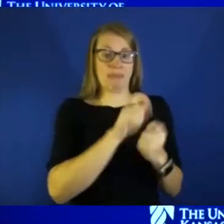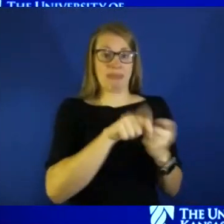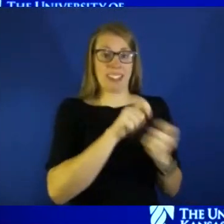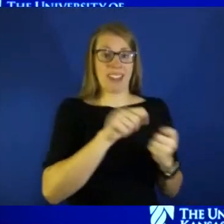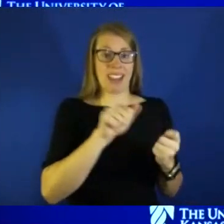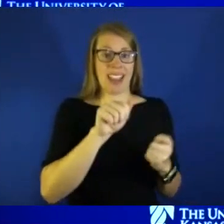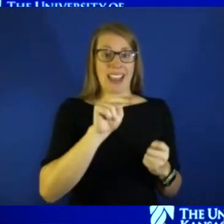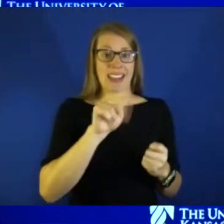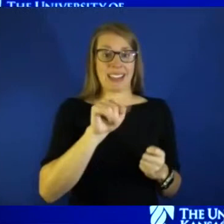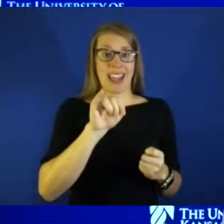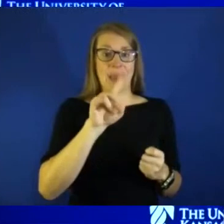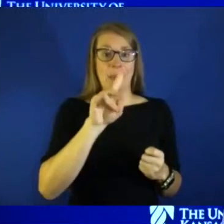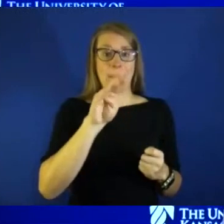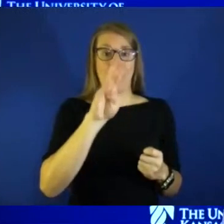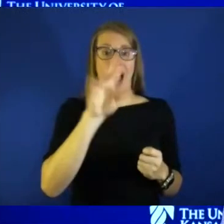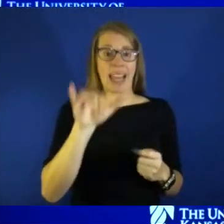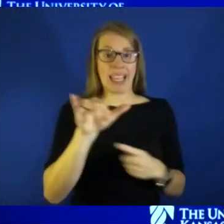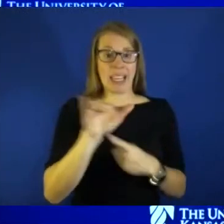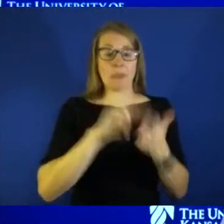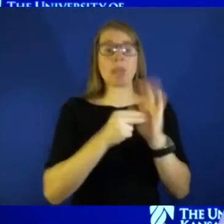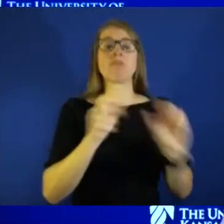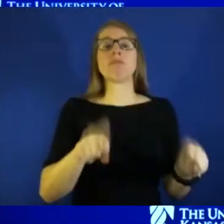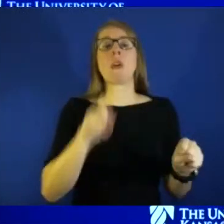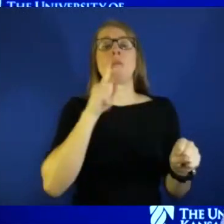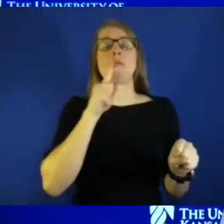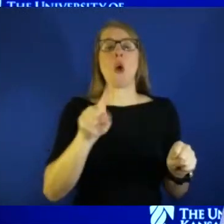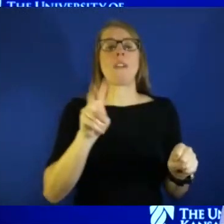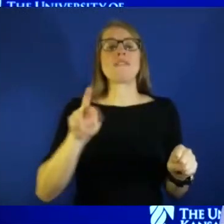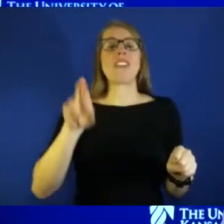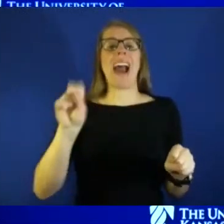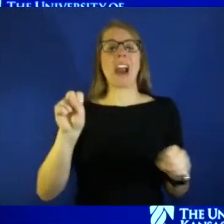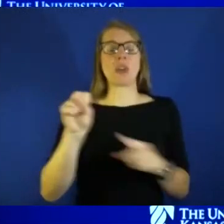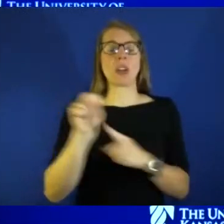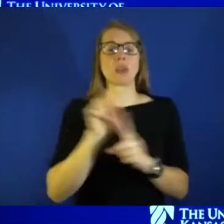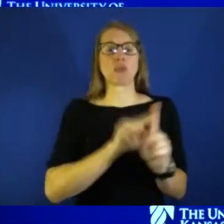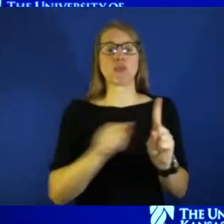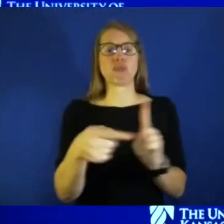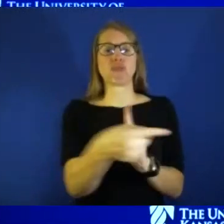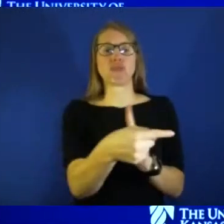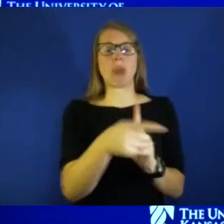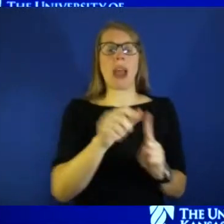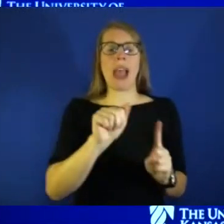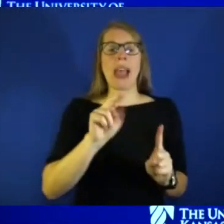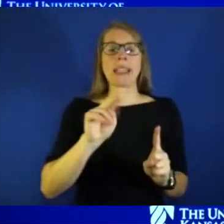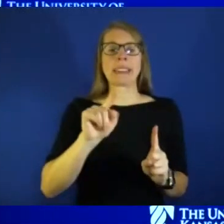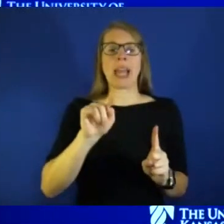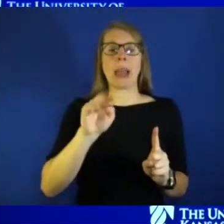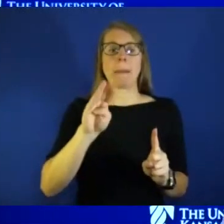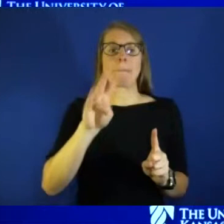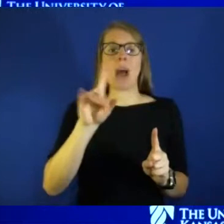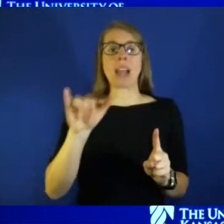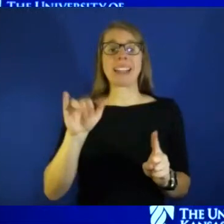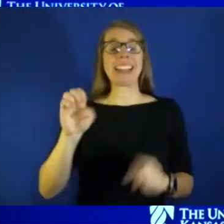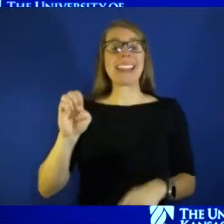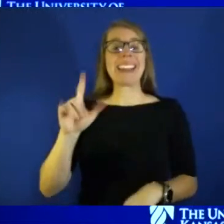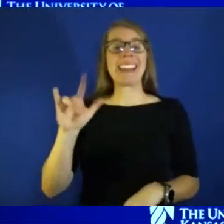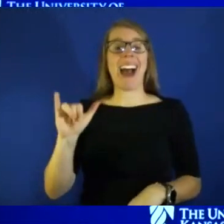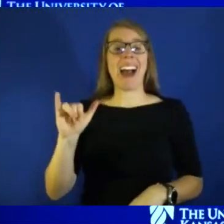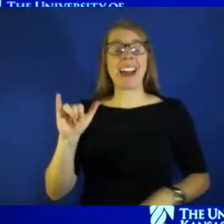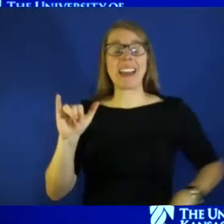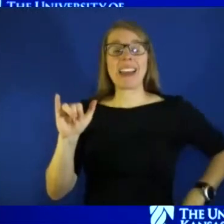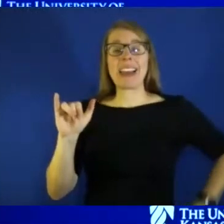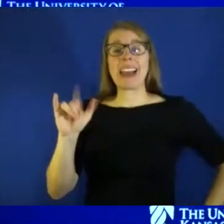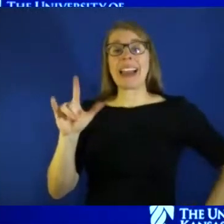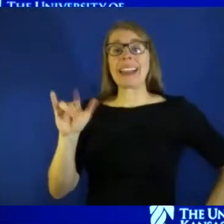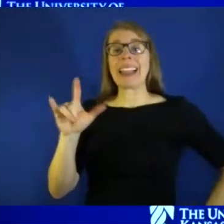that potential for the virus to elude those antibodies. And we saw that happen with the Eli Lilly product when that was pulled